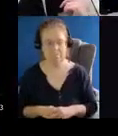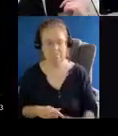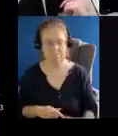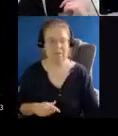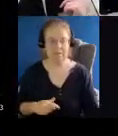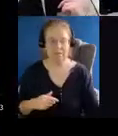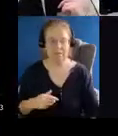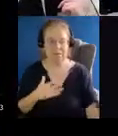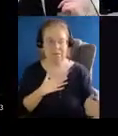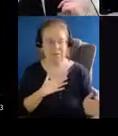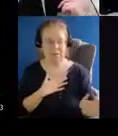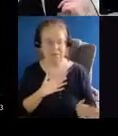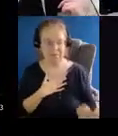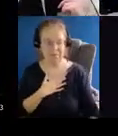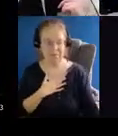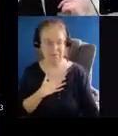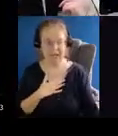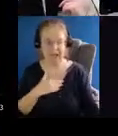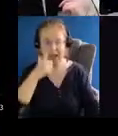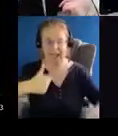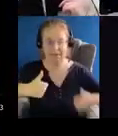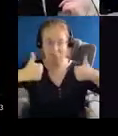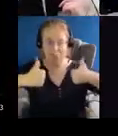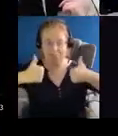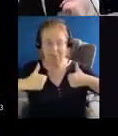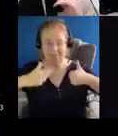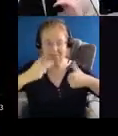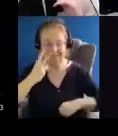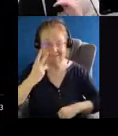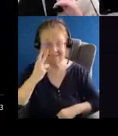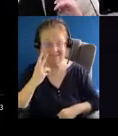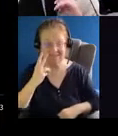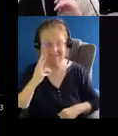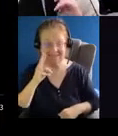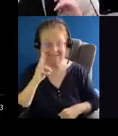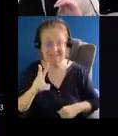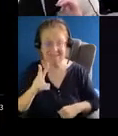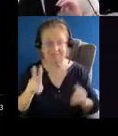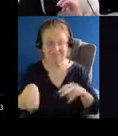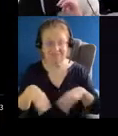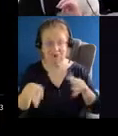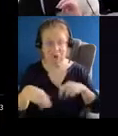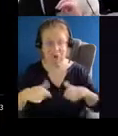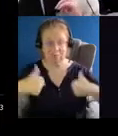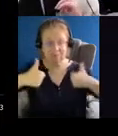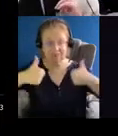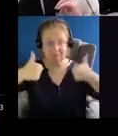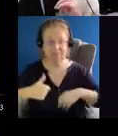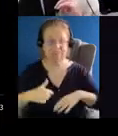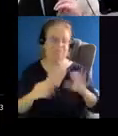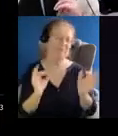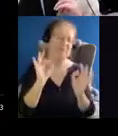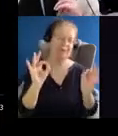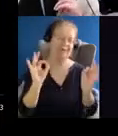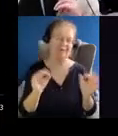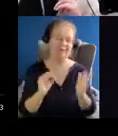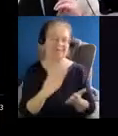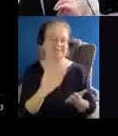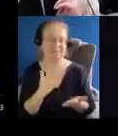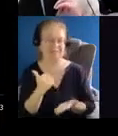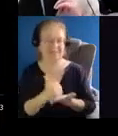So Diane, I can still see you. If you can give me a thumbs up, if you can see the video. I can see it. Brilliant, fantastic.